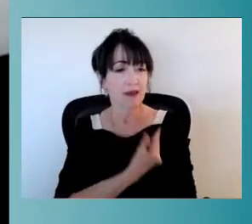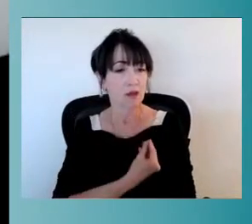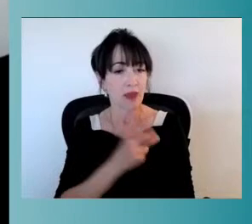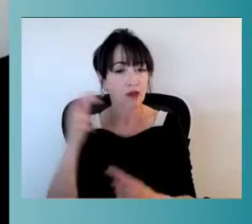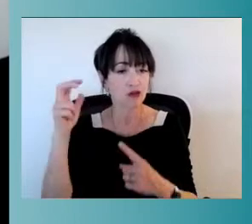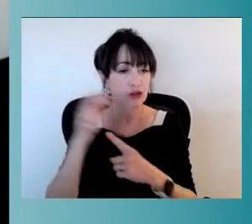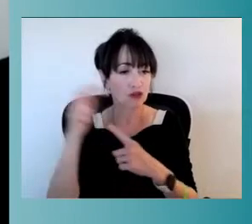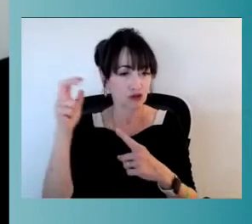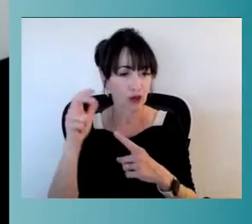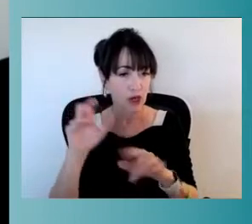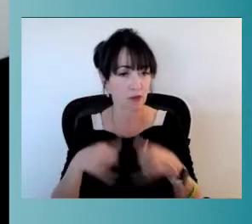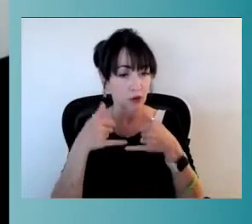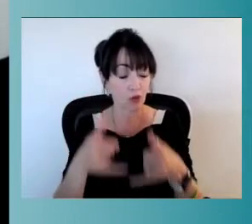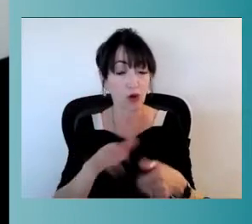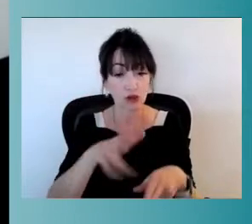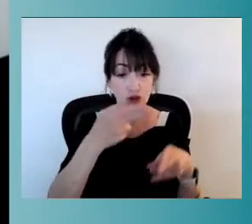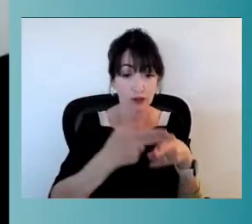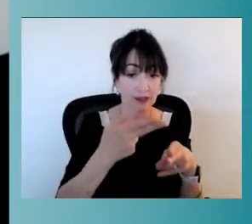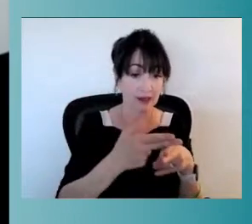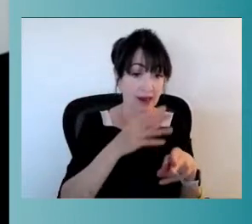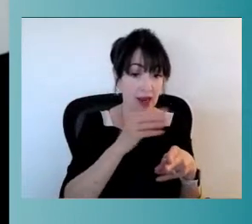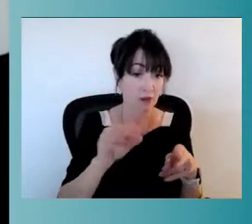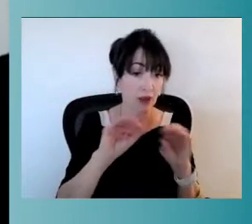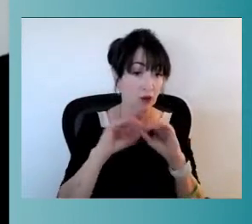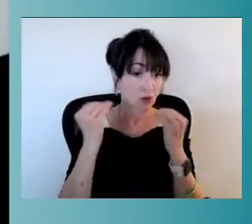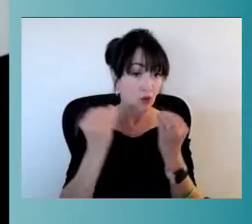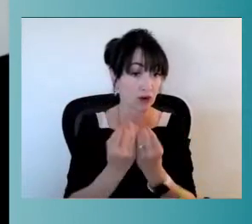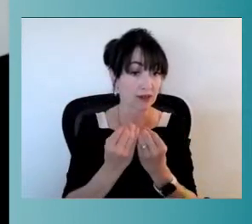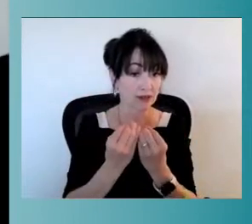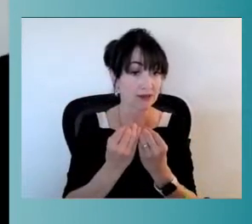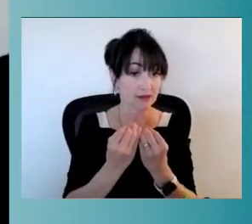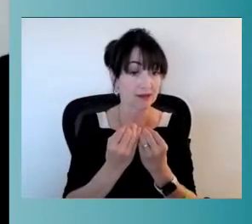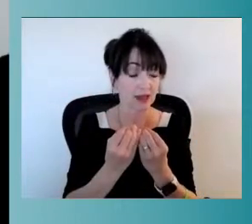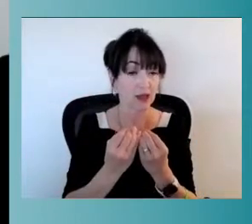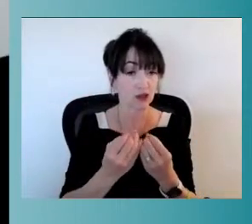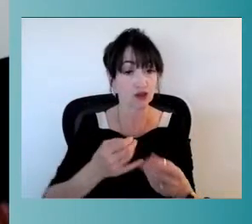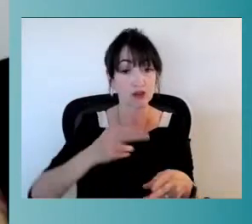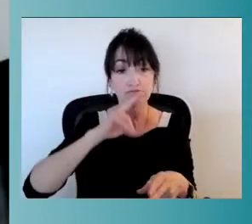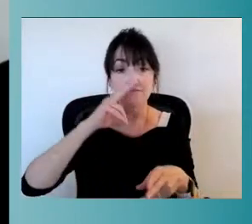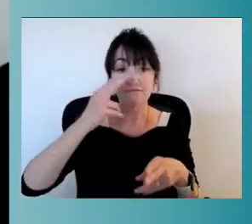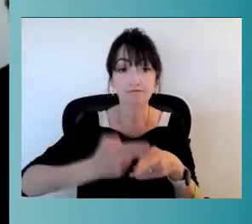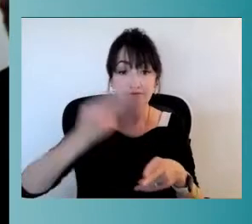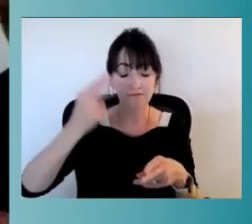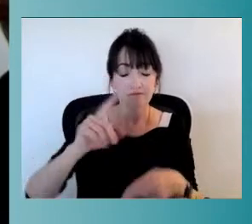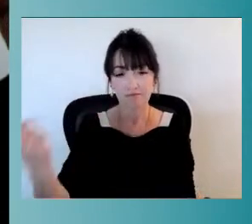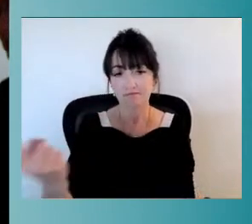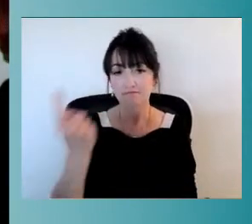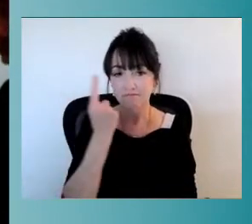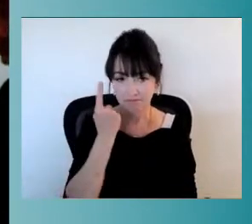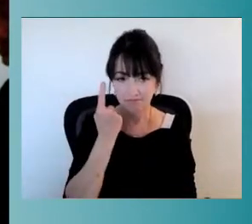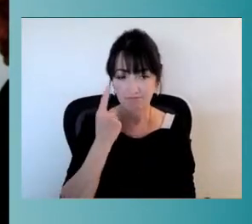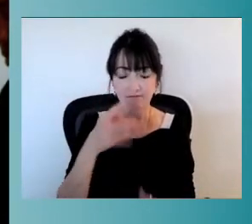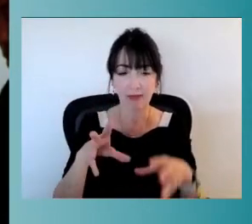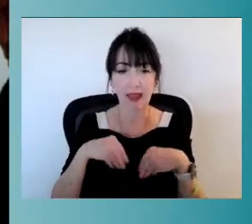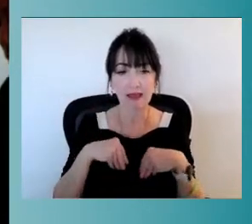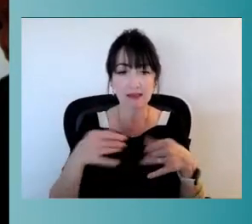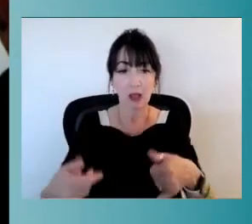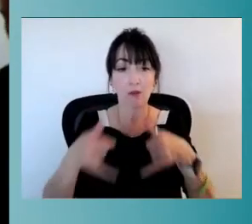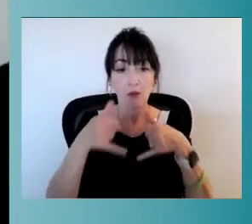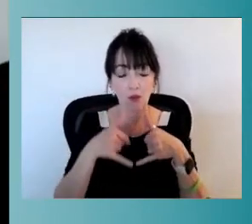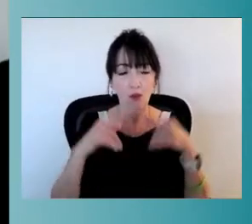and organization is called, please join us at the front to accept your award and take a photo with the governor and the First Lady.